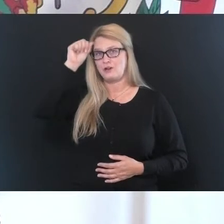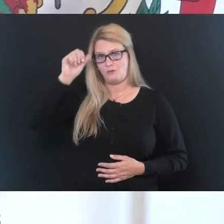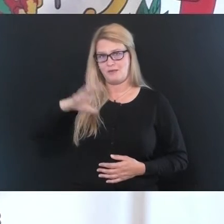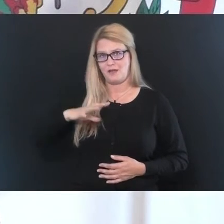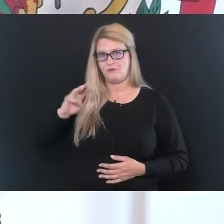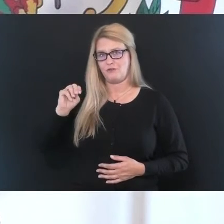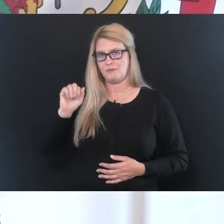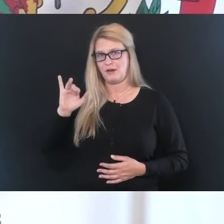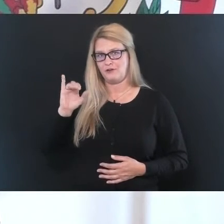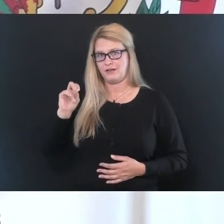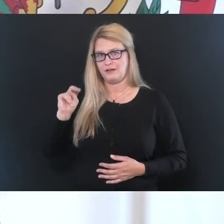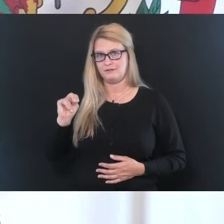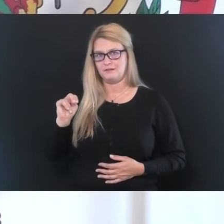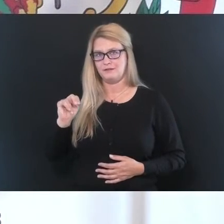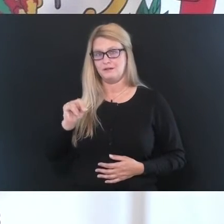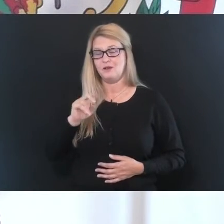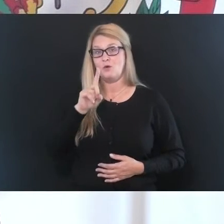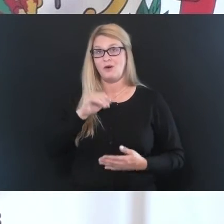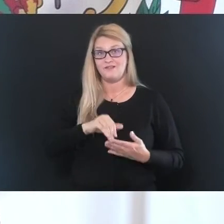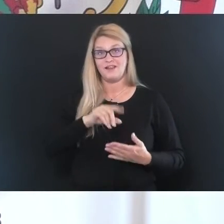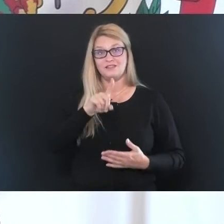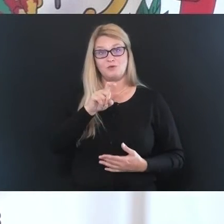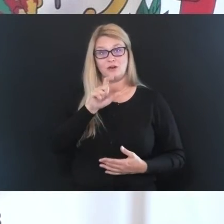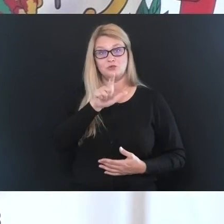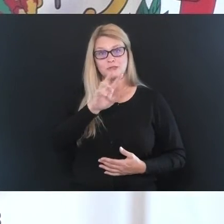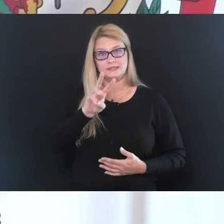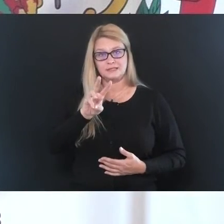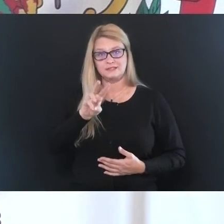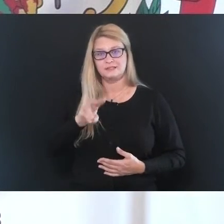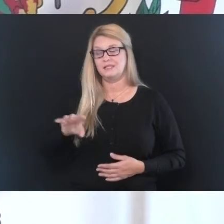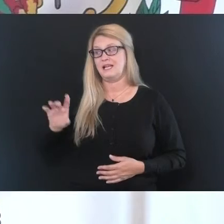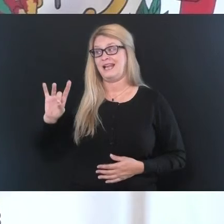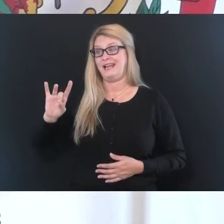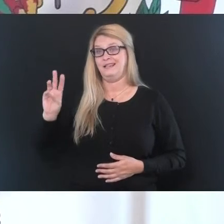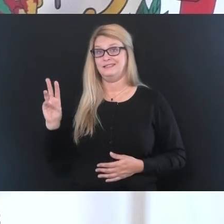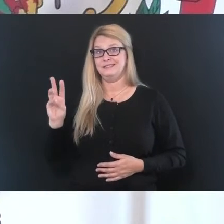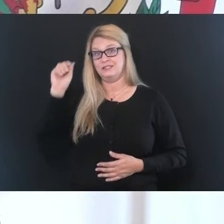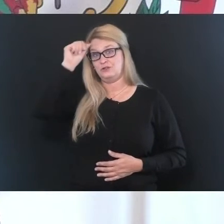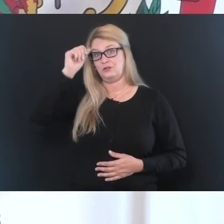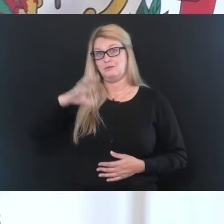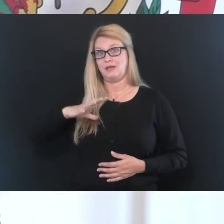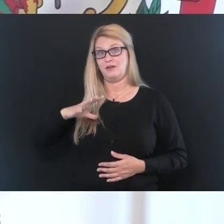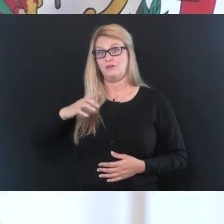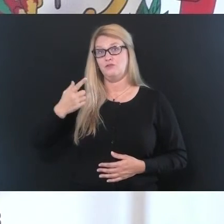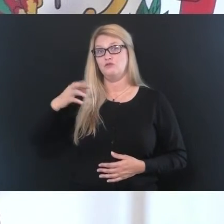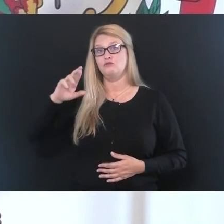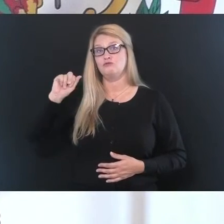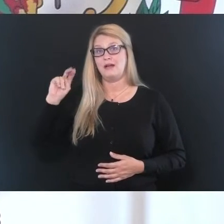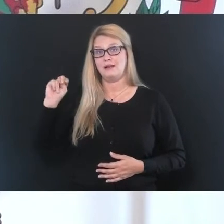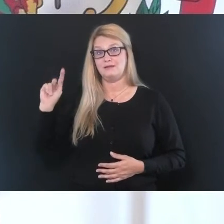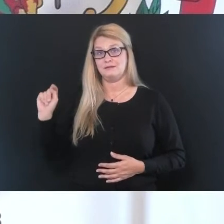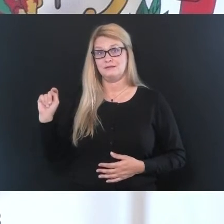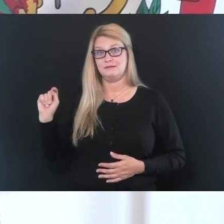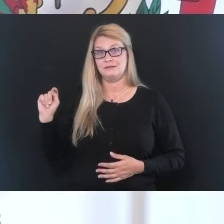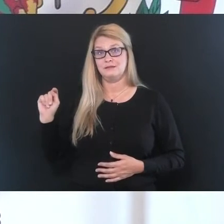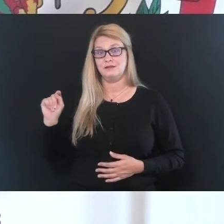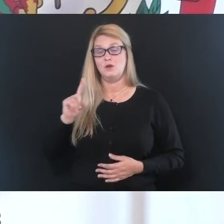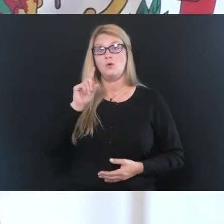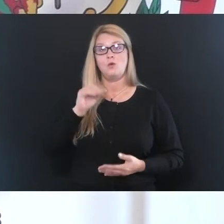County. Our 1,126th death is an 86-year-old male from Grant County.